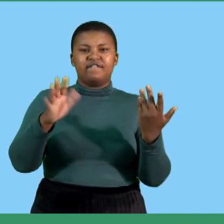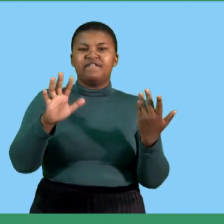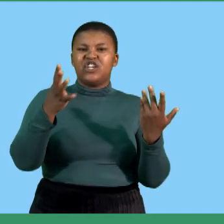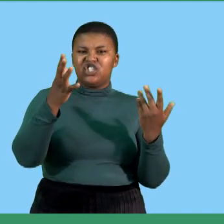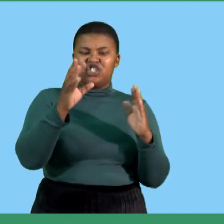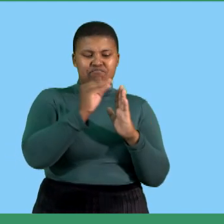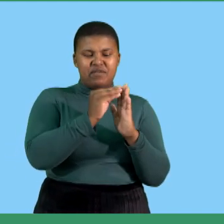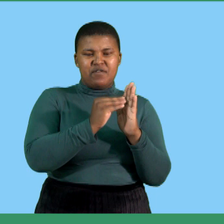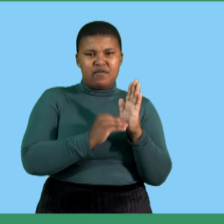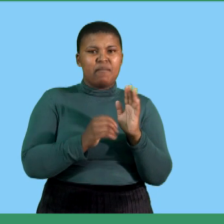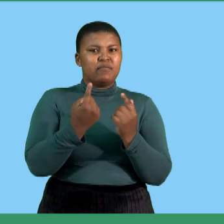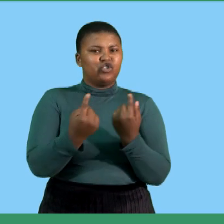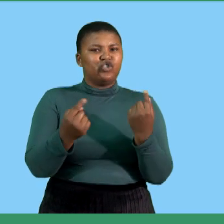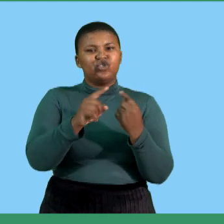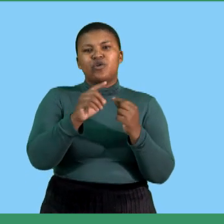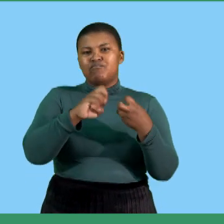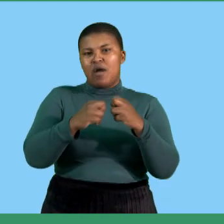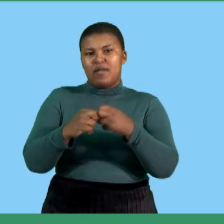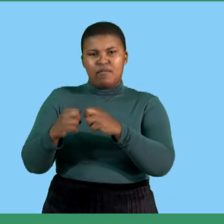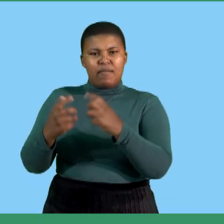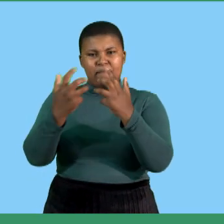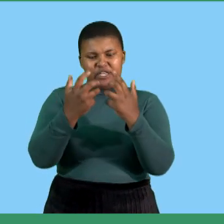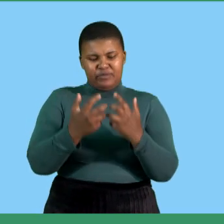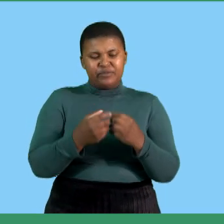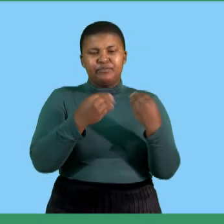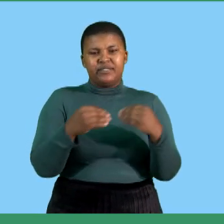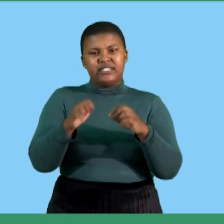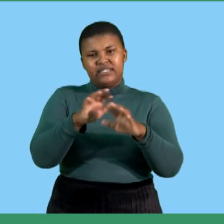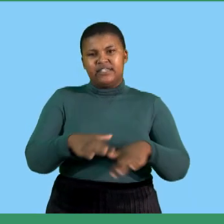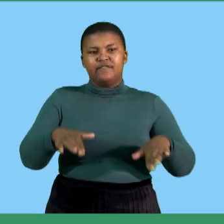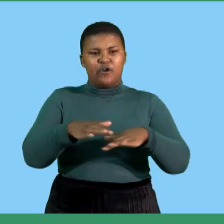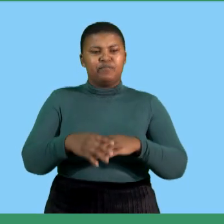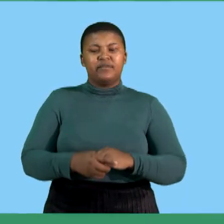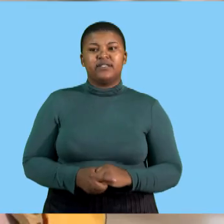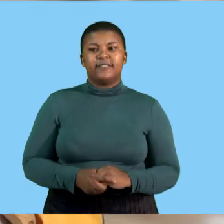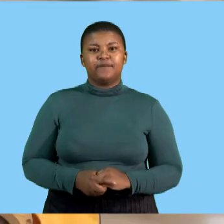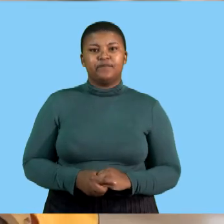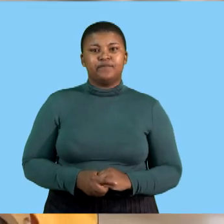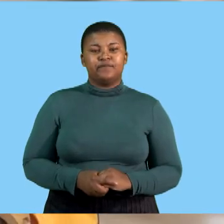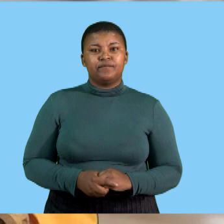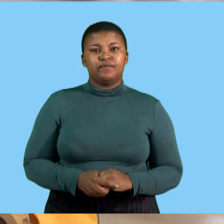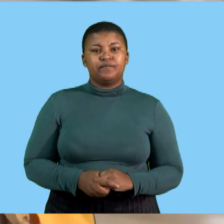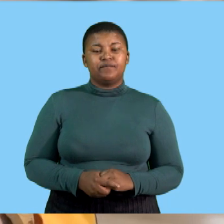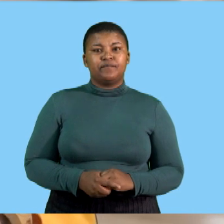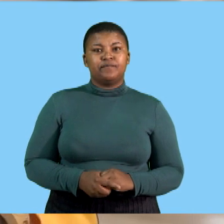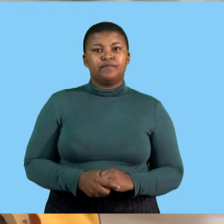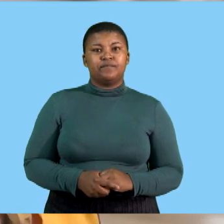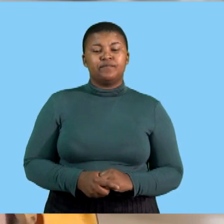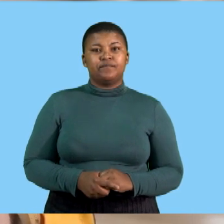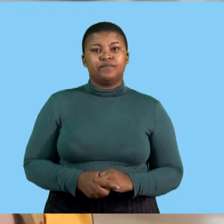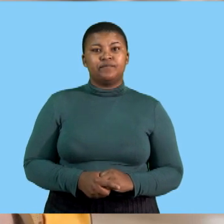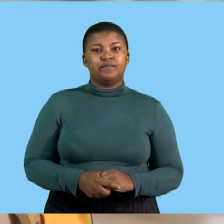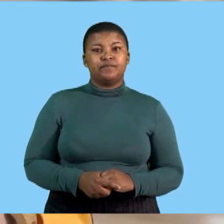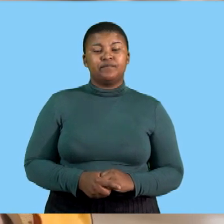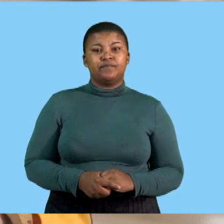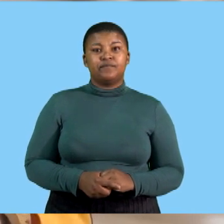have classified each of our problems according to the relevant business environment. But now the question continues,